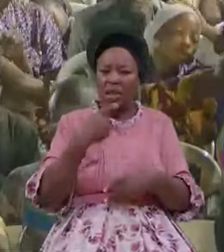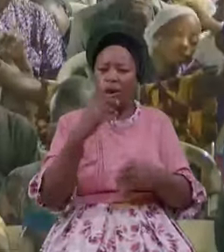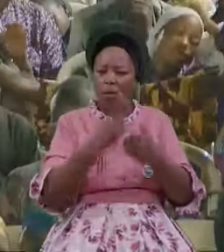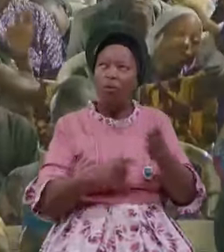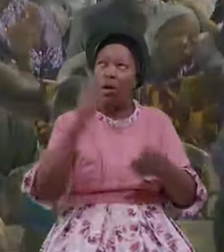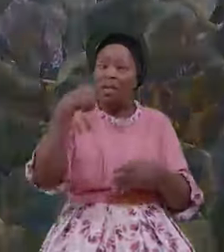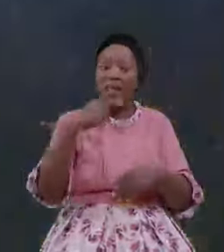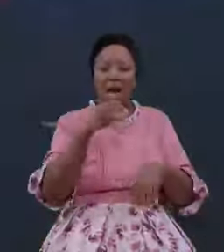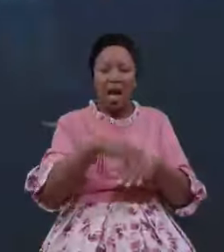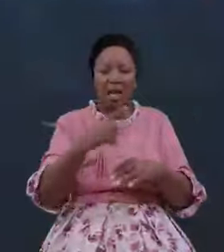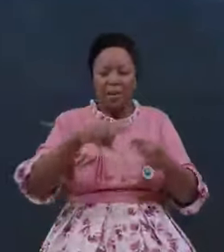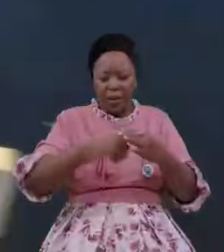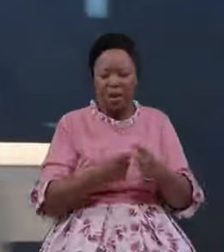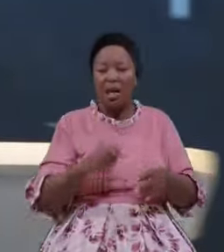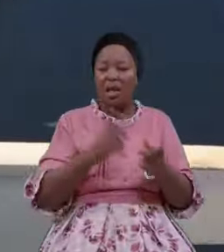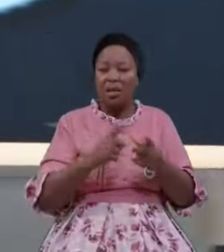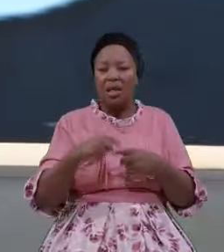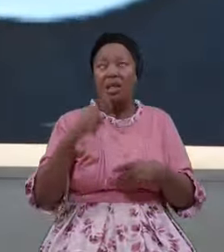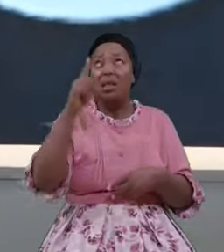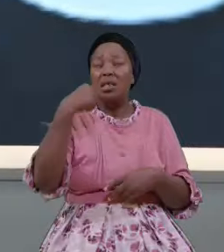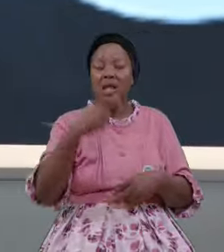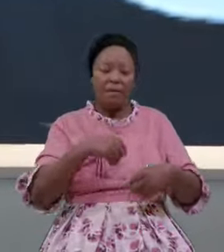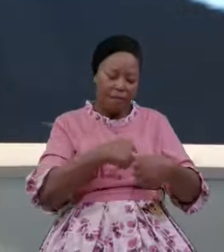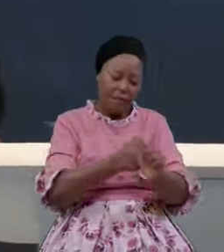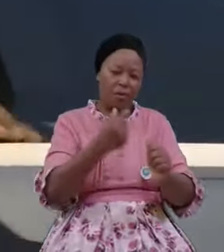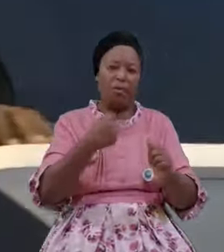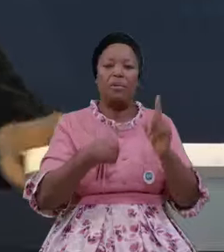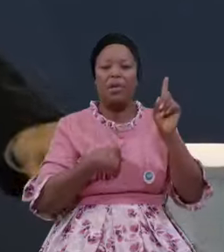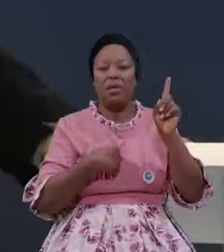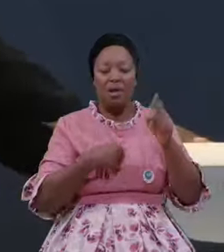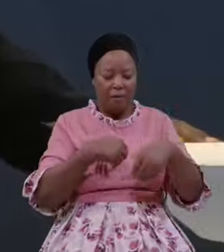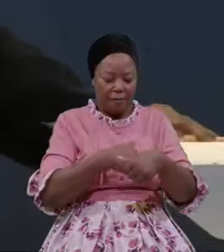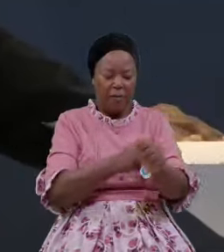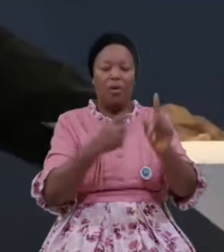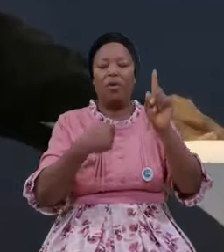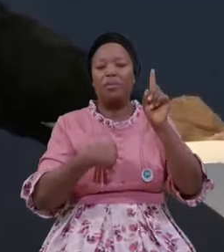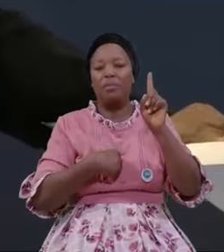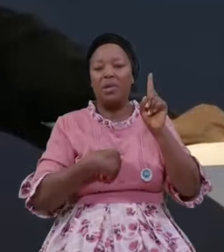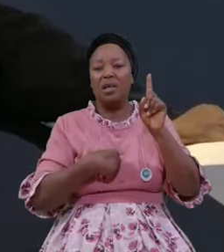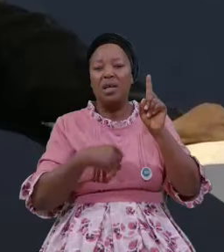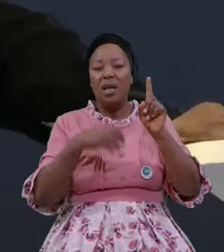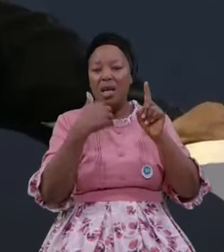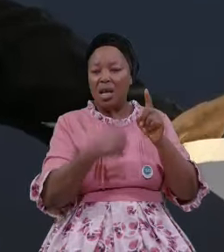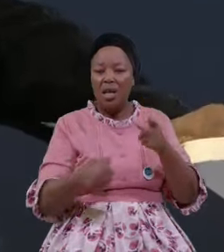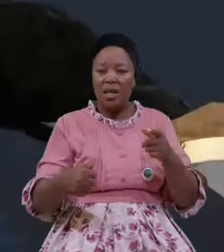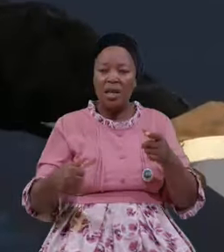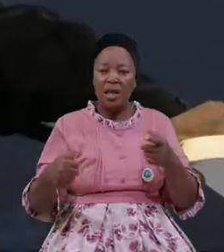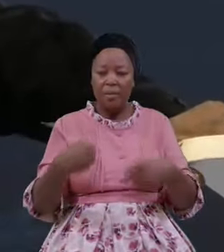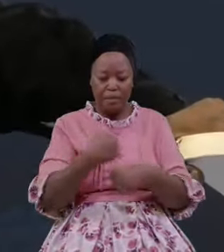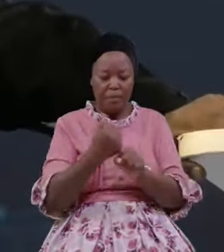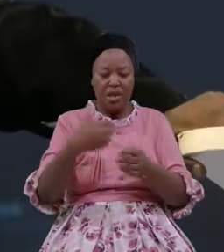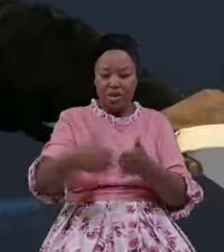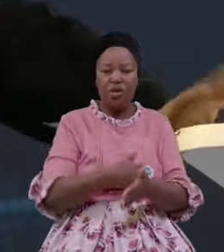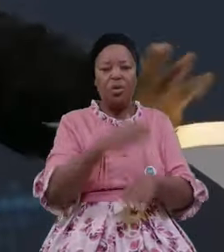He said, follow me. Follow me. A renewed call. A